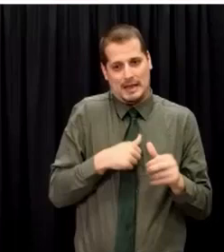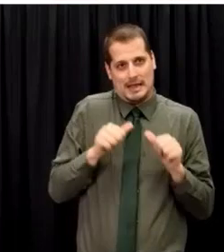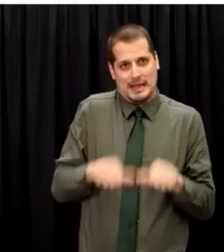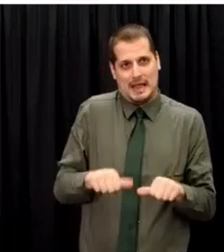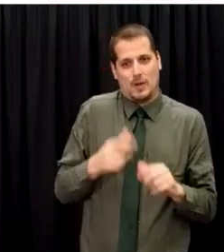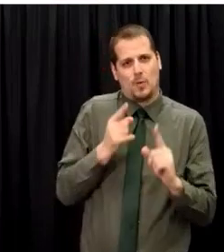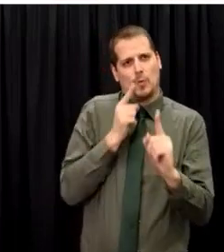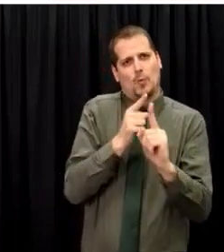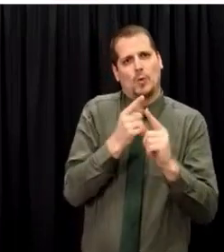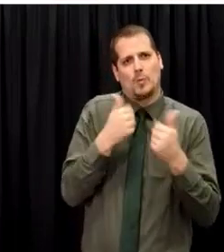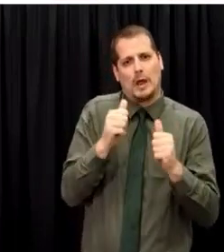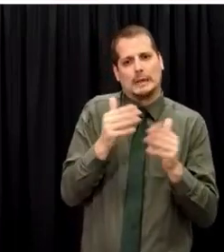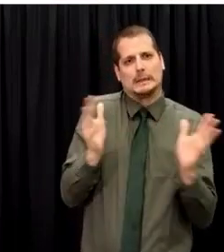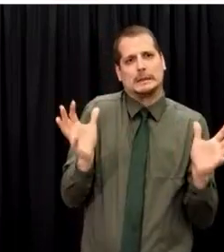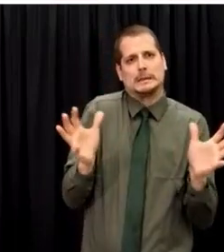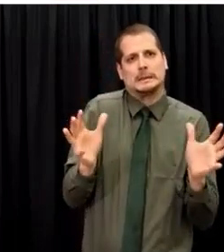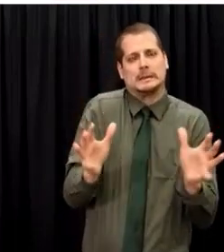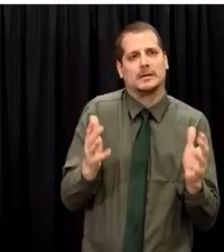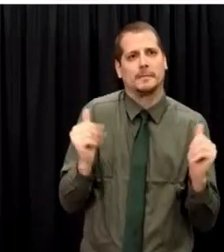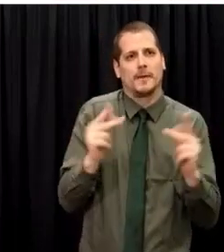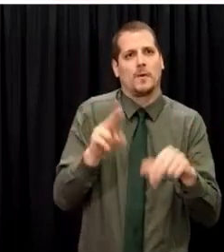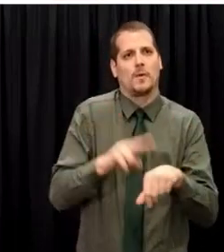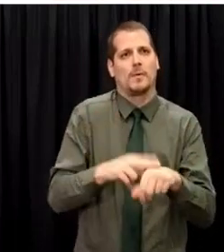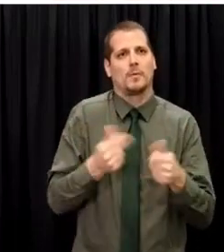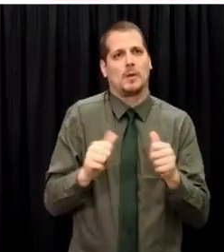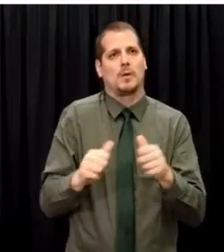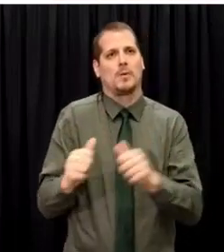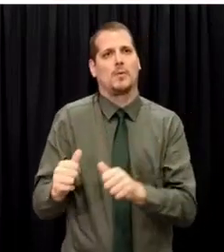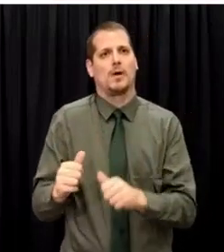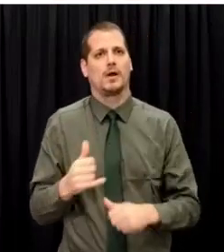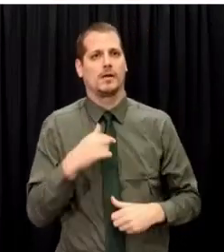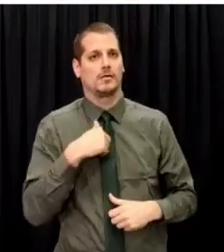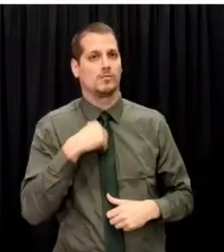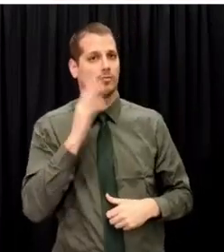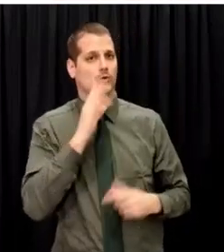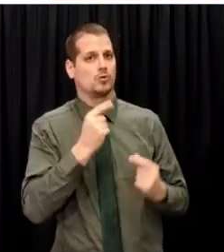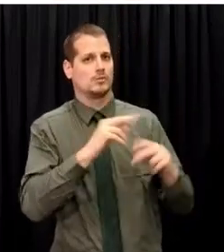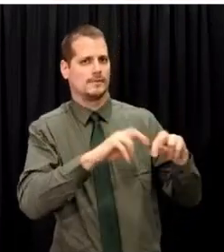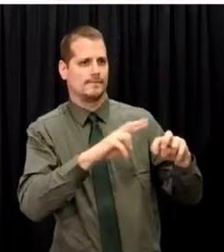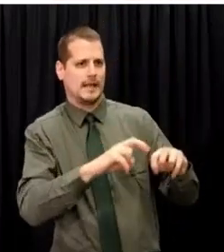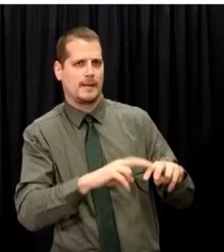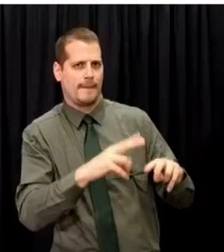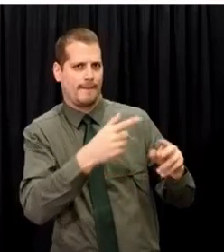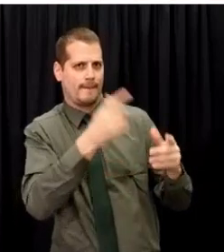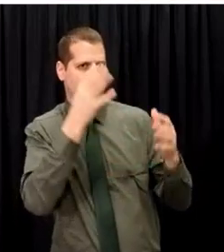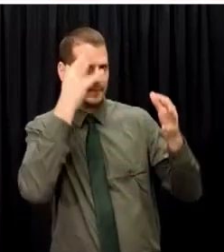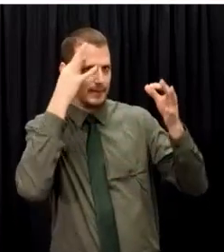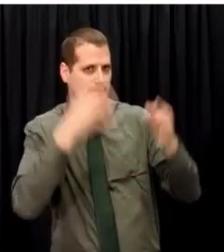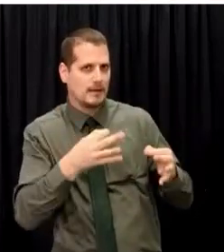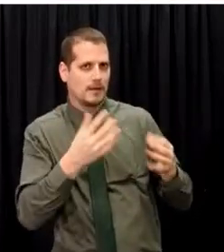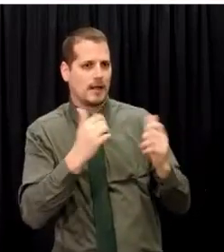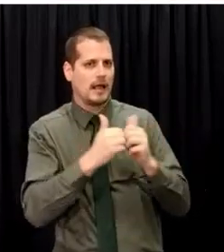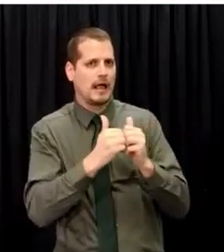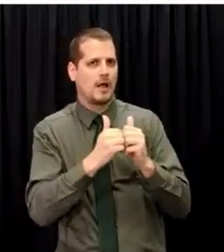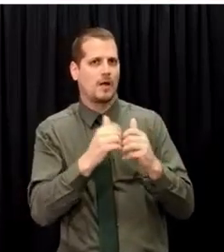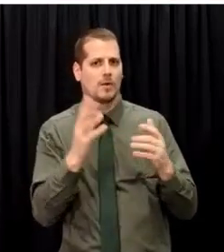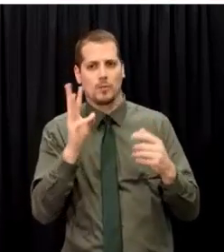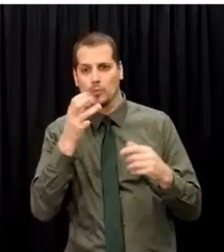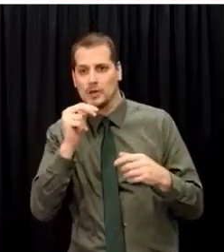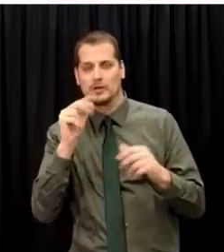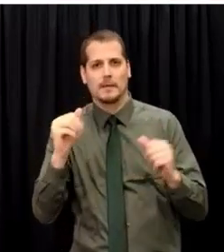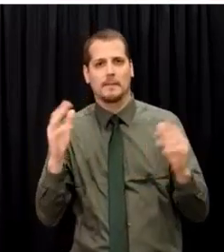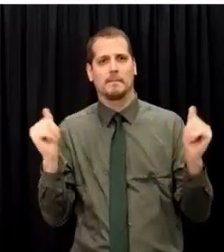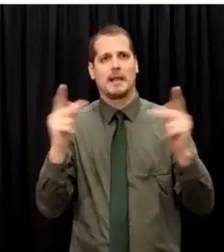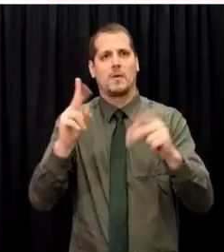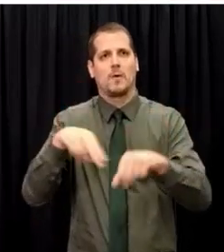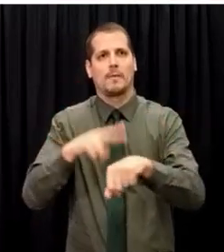And so part of what we're going to look at is how do we measure that? How do we know that what we're doing, if we start to, for example, open up certain